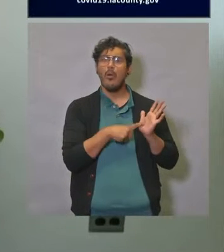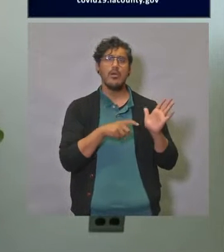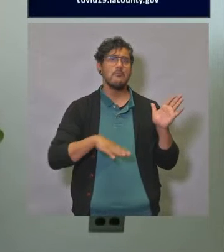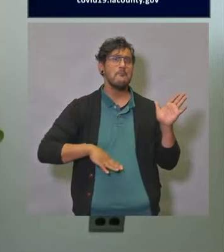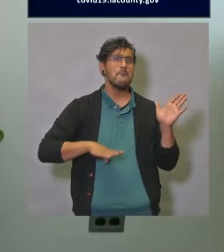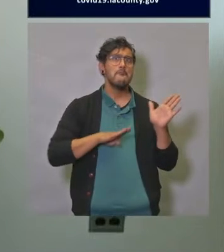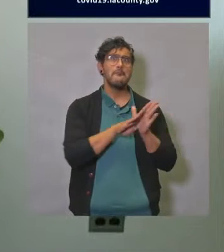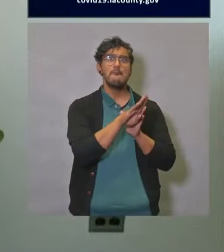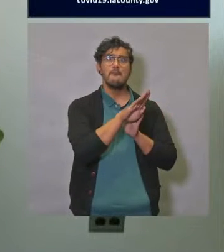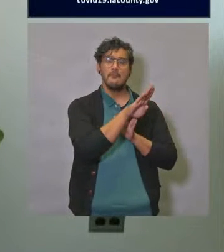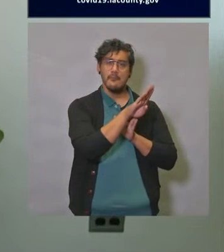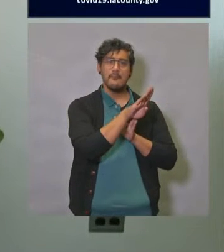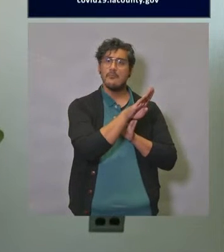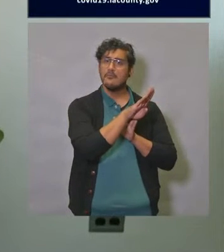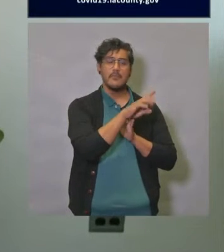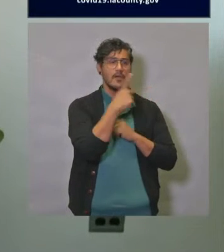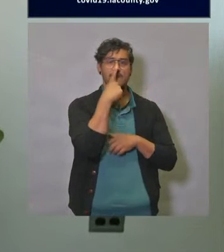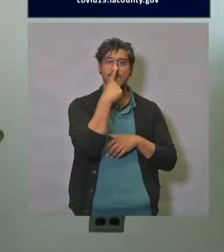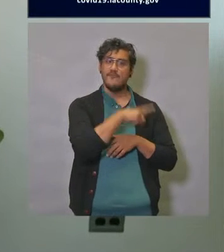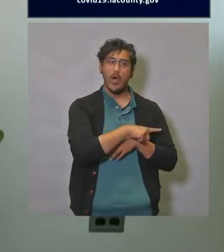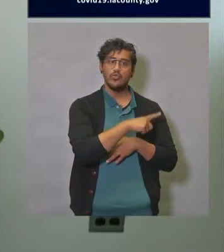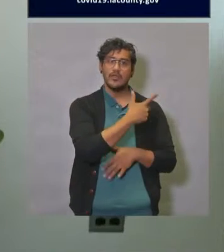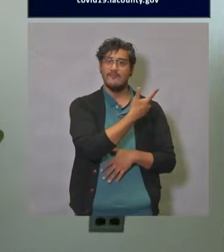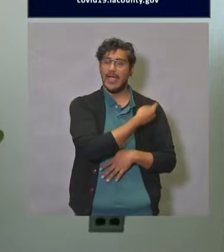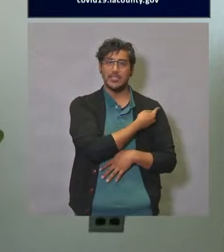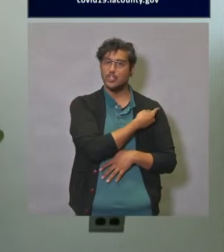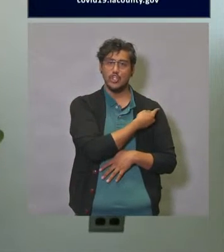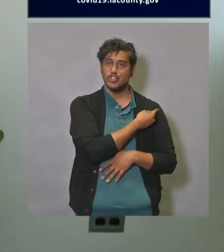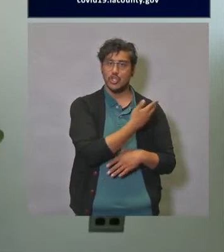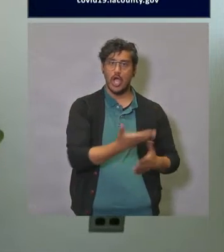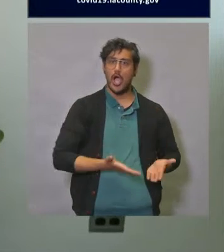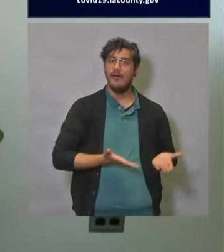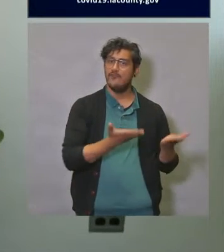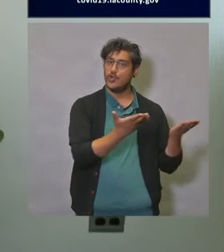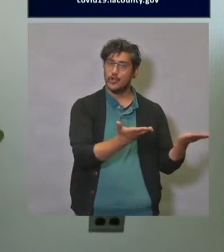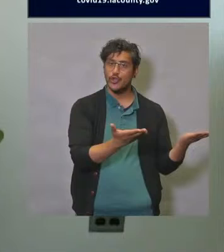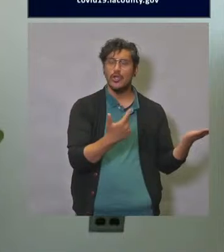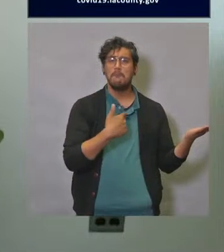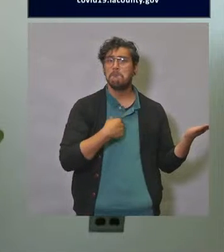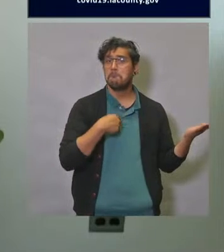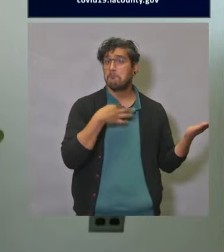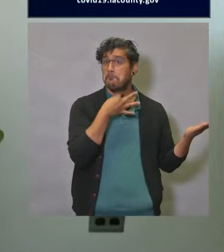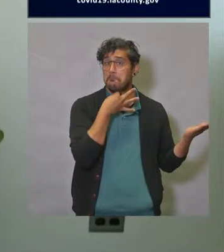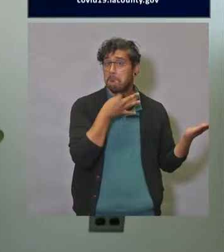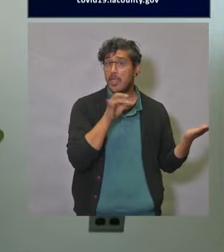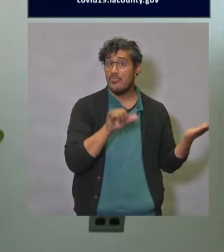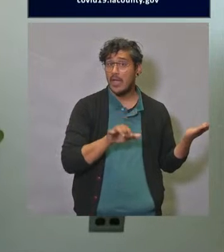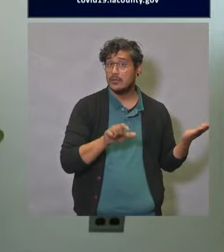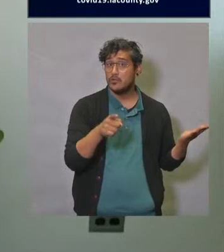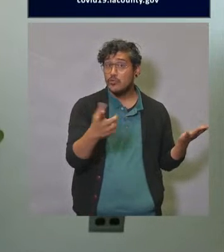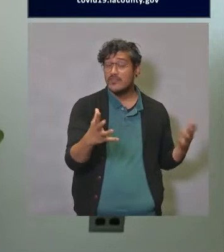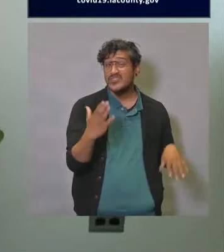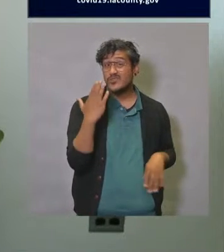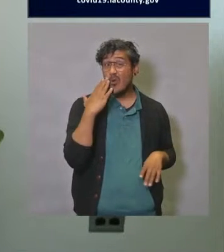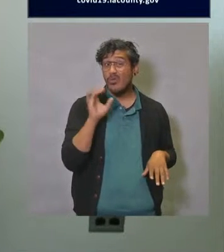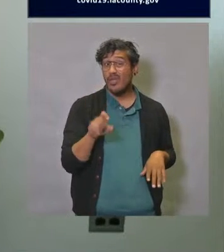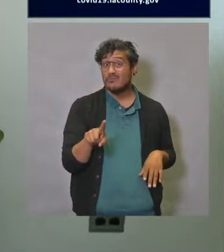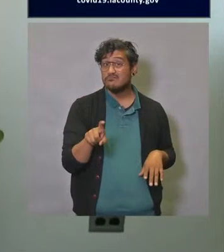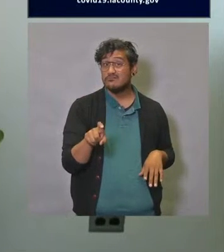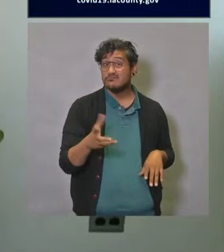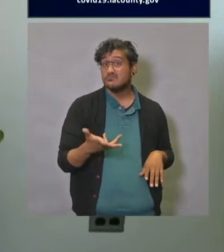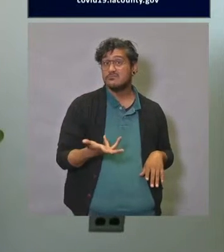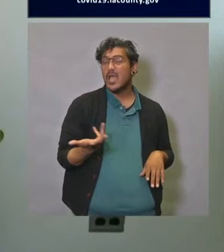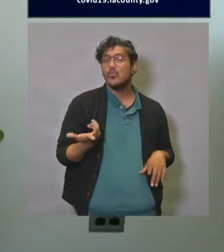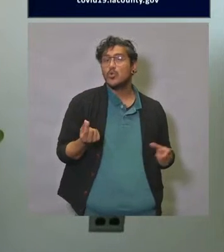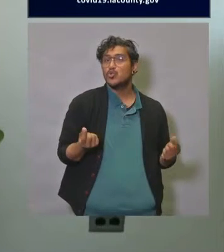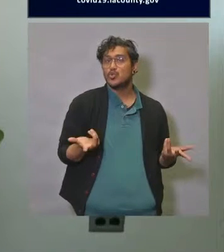in bogus vaccination cards being offered. Wondering if that is on your radar and what is being